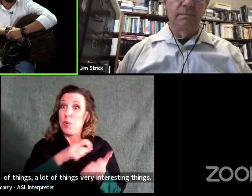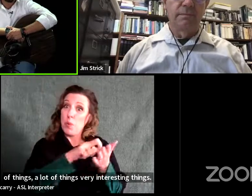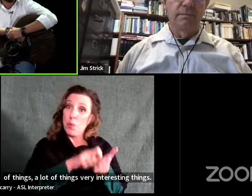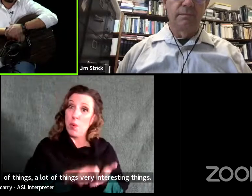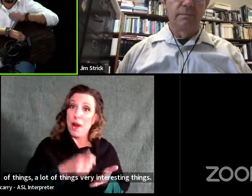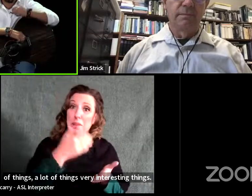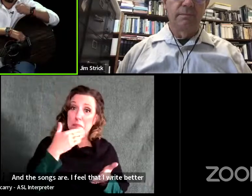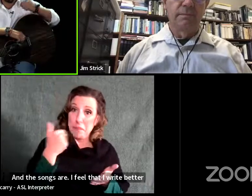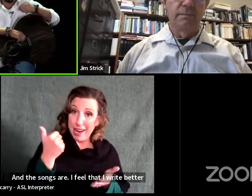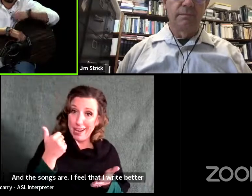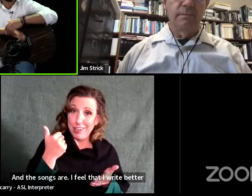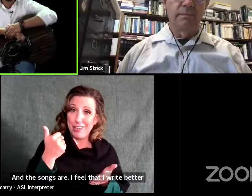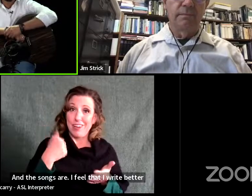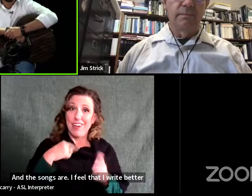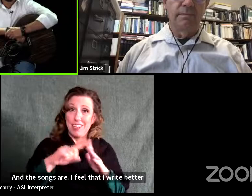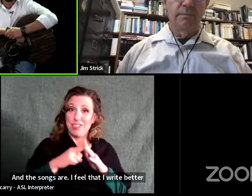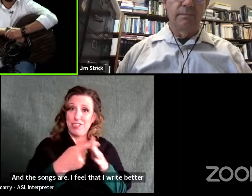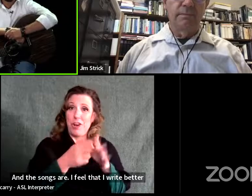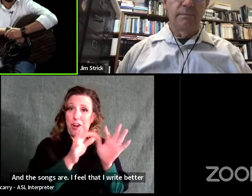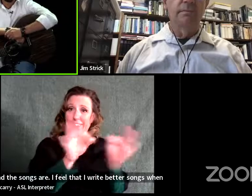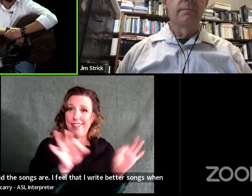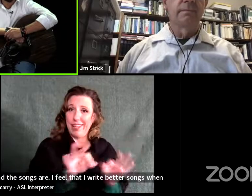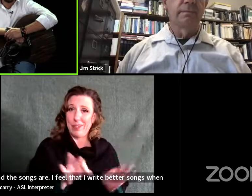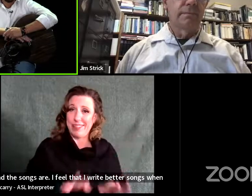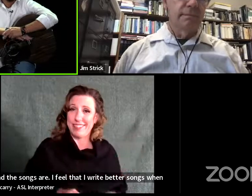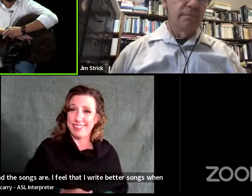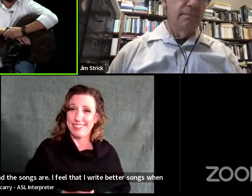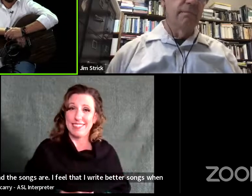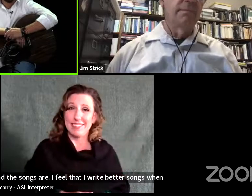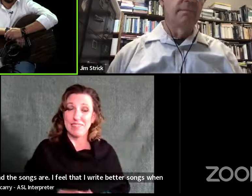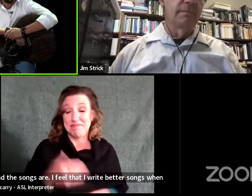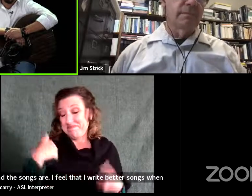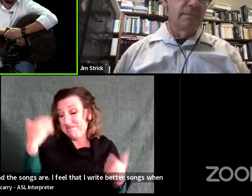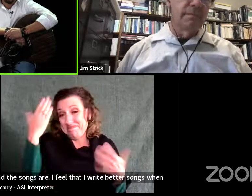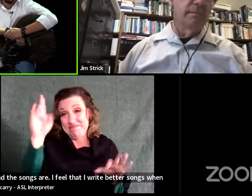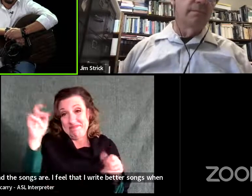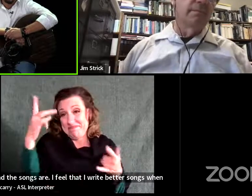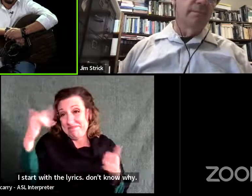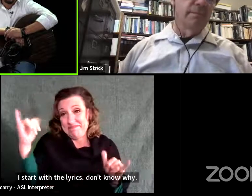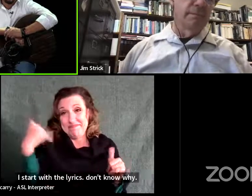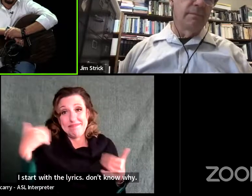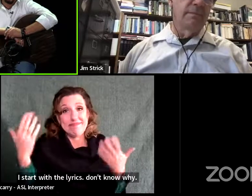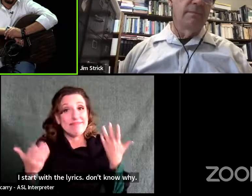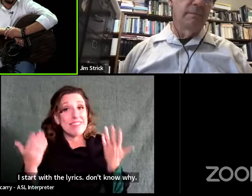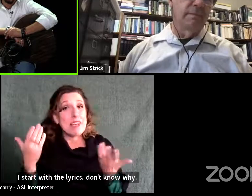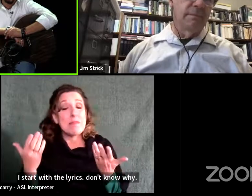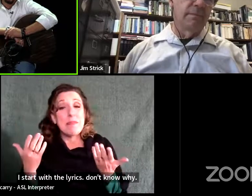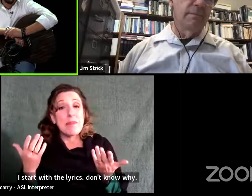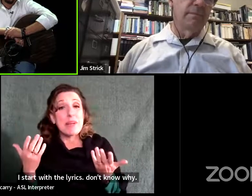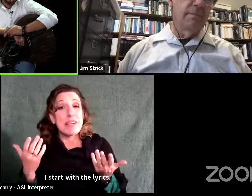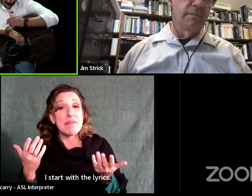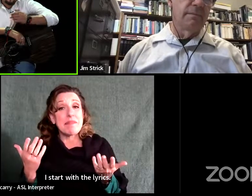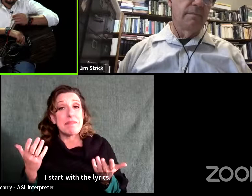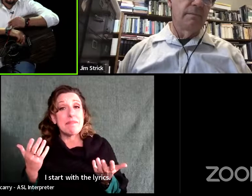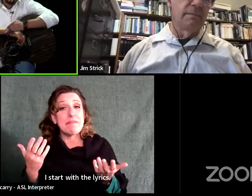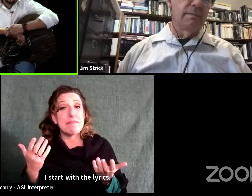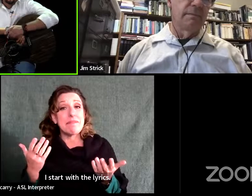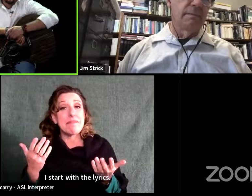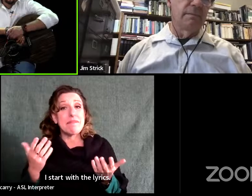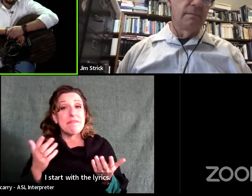songs when I start with the lyrics. I don't know why. Probably because the